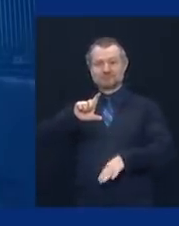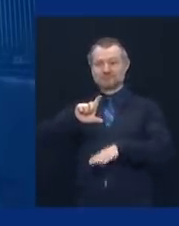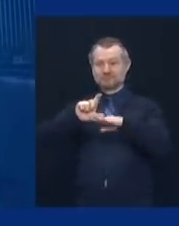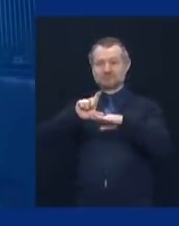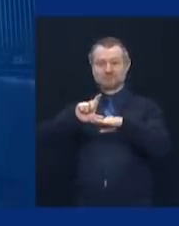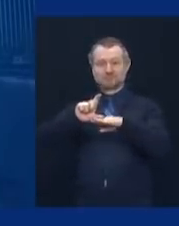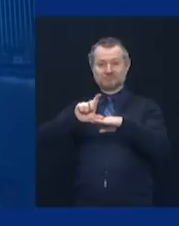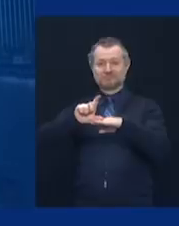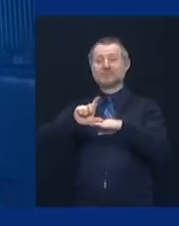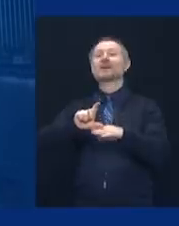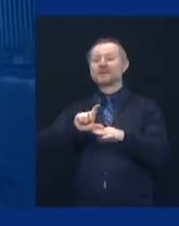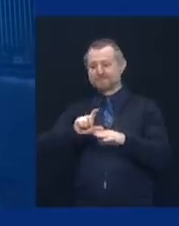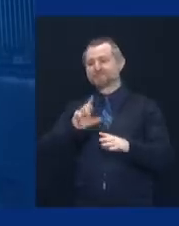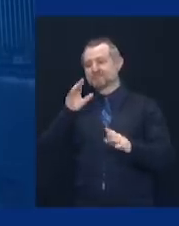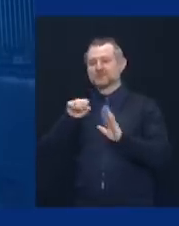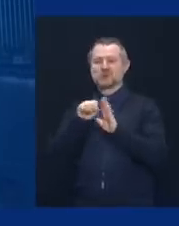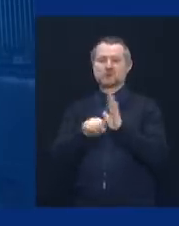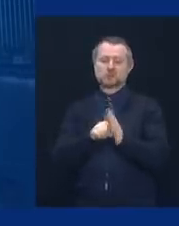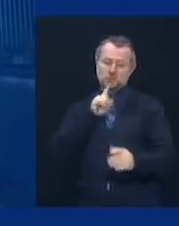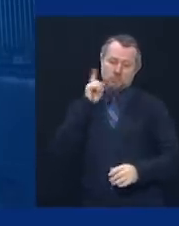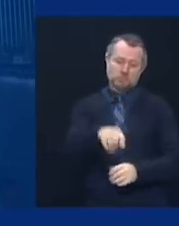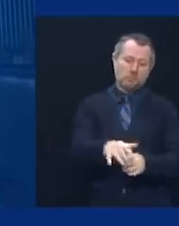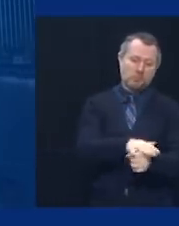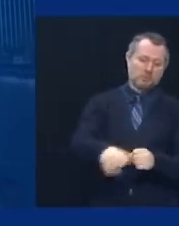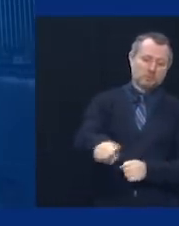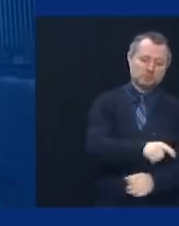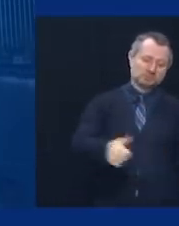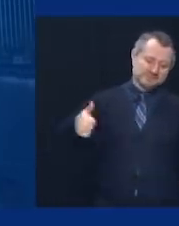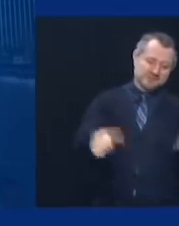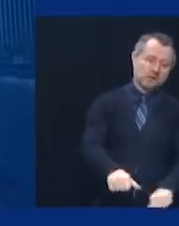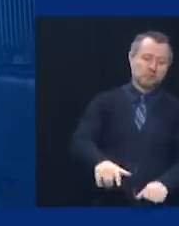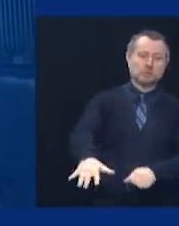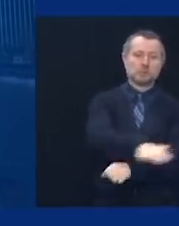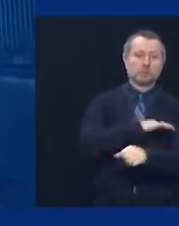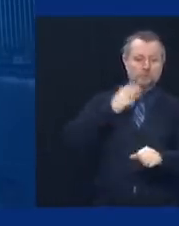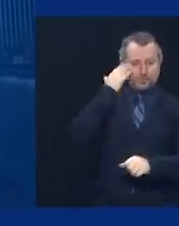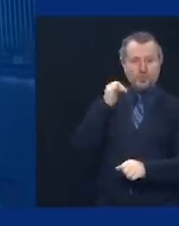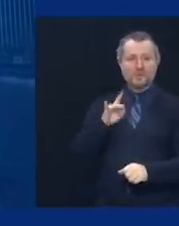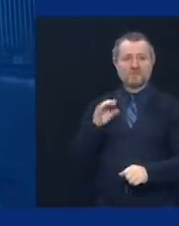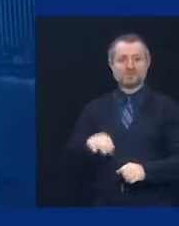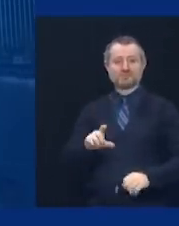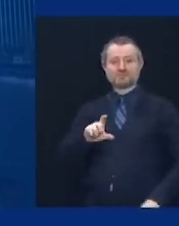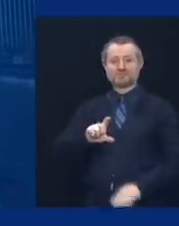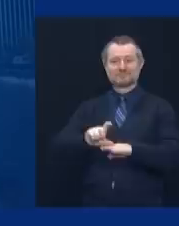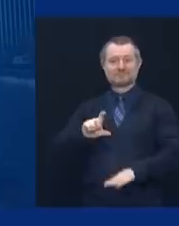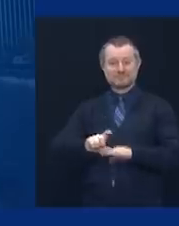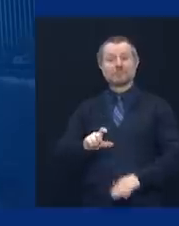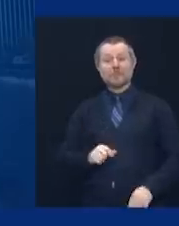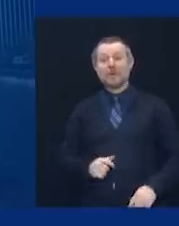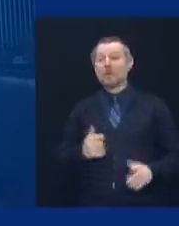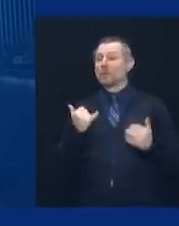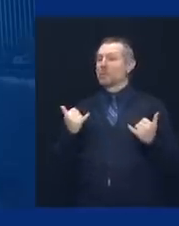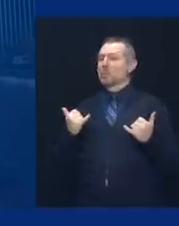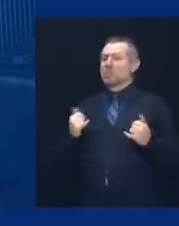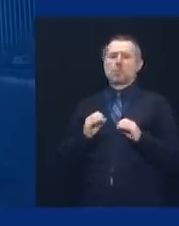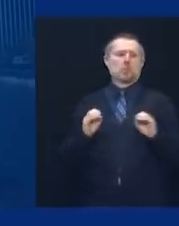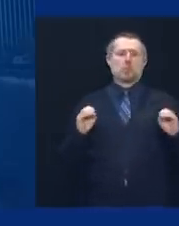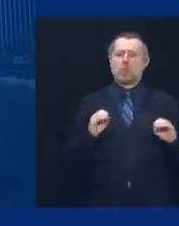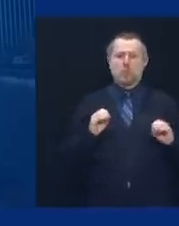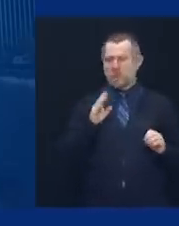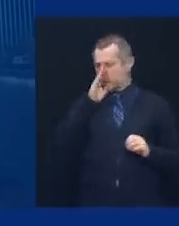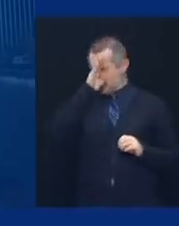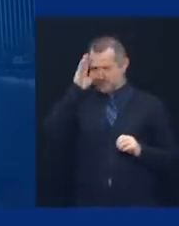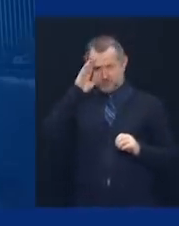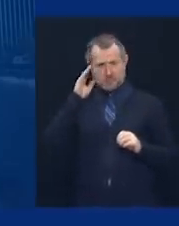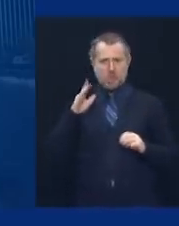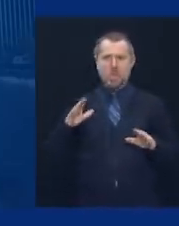down the economy. Now, no hospital in the state has given that